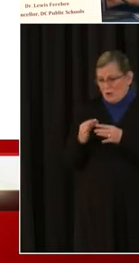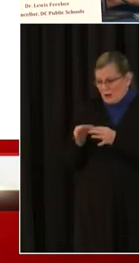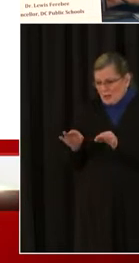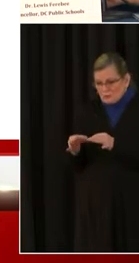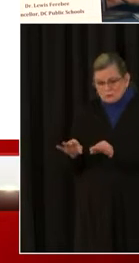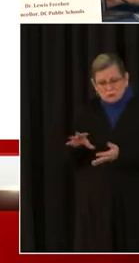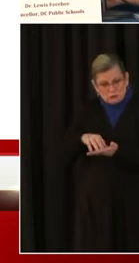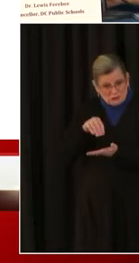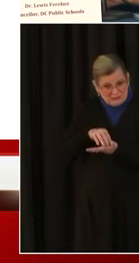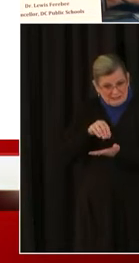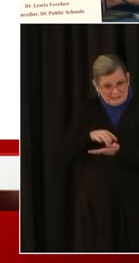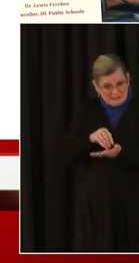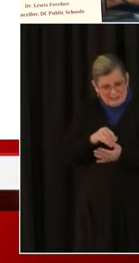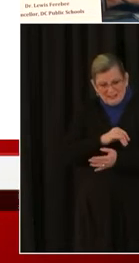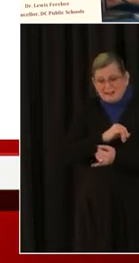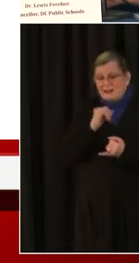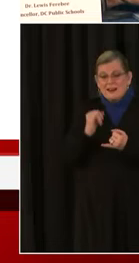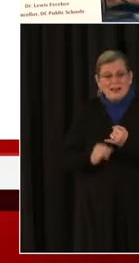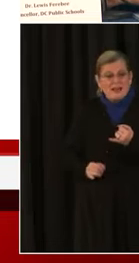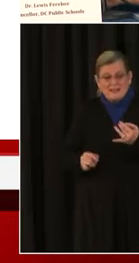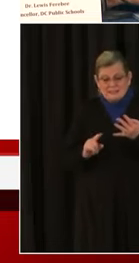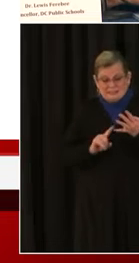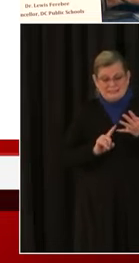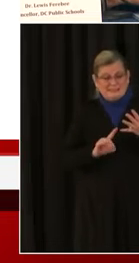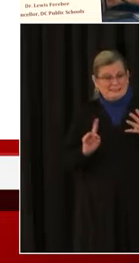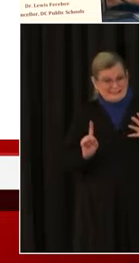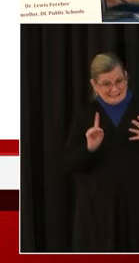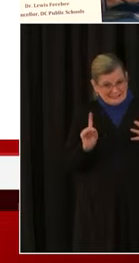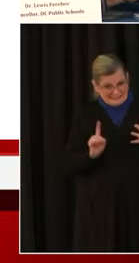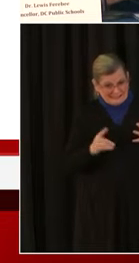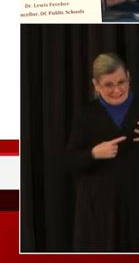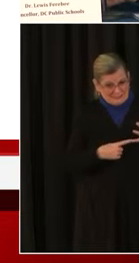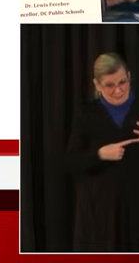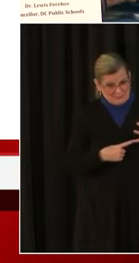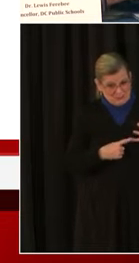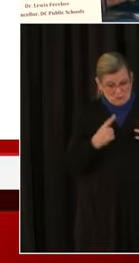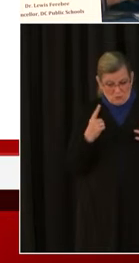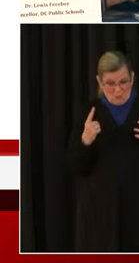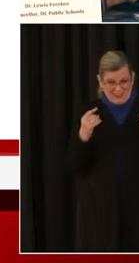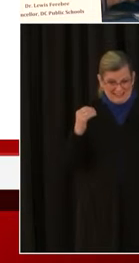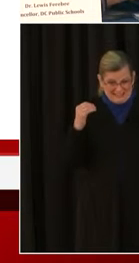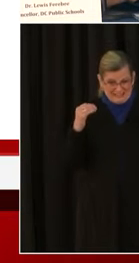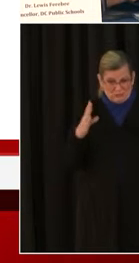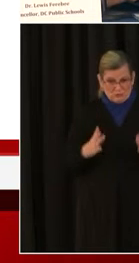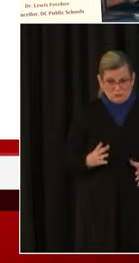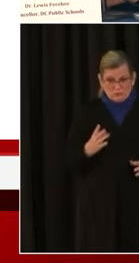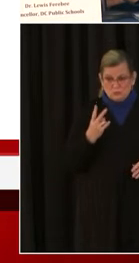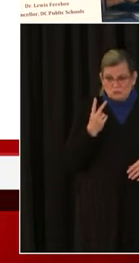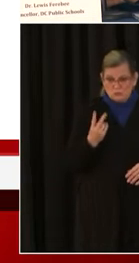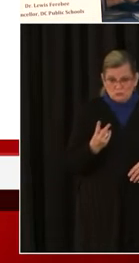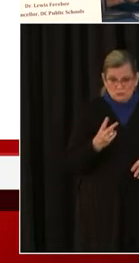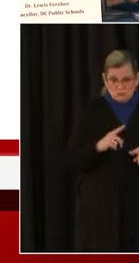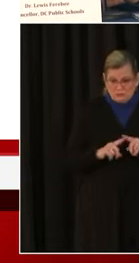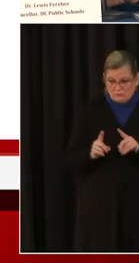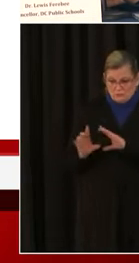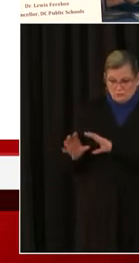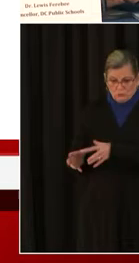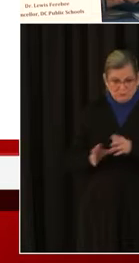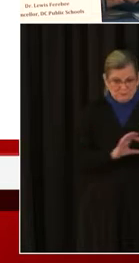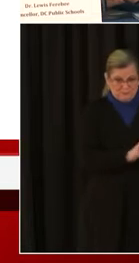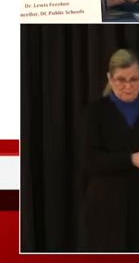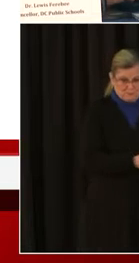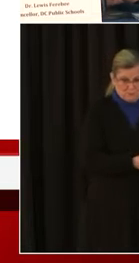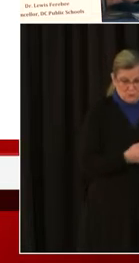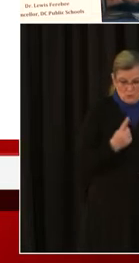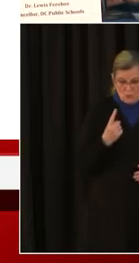The last model is Model D, where one teacher instructs 2 cohorts of students. So you have one teacher that